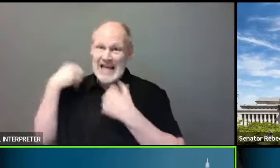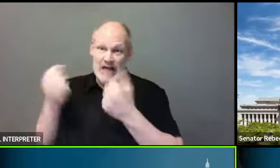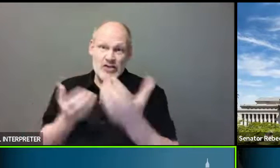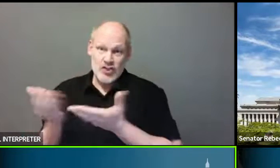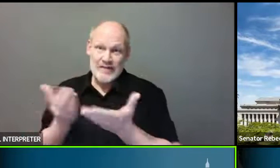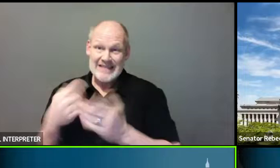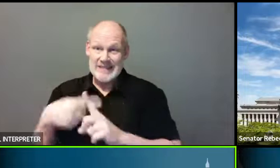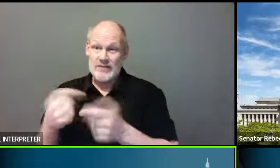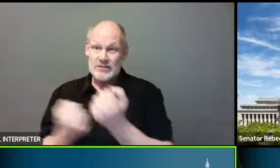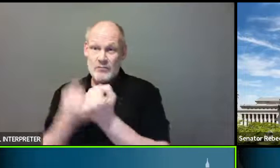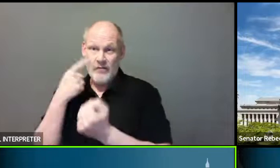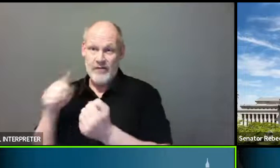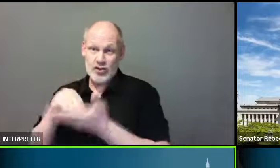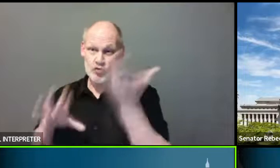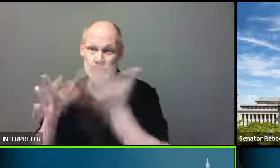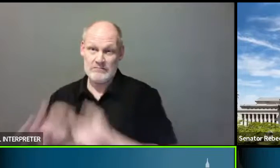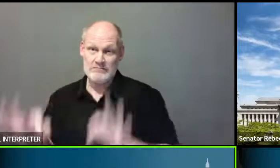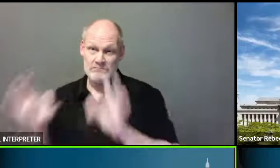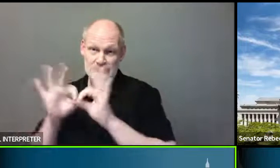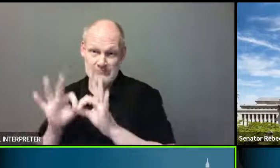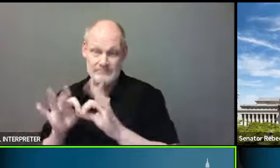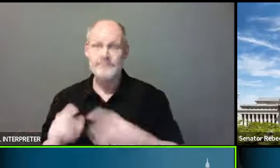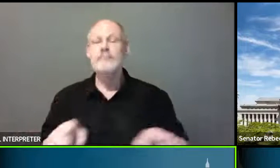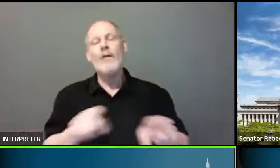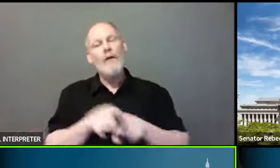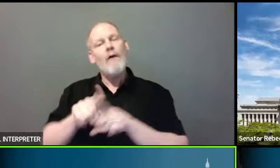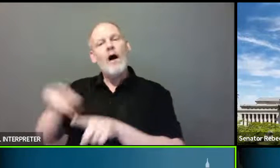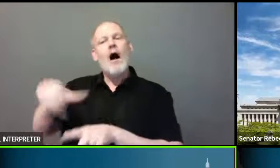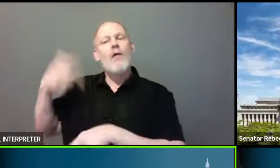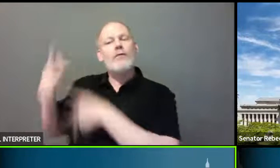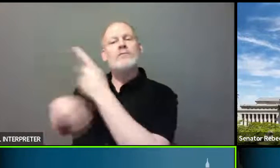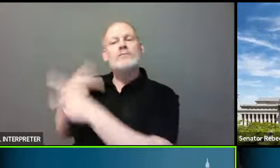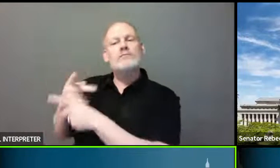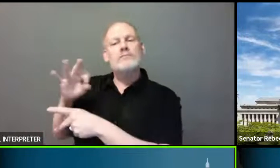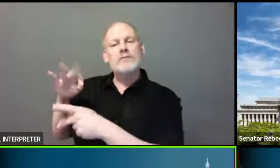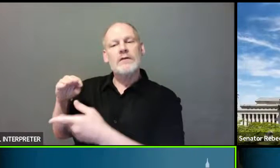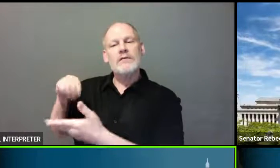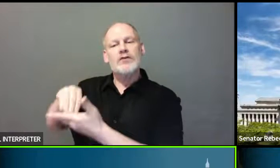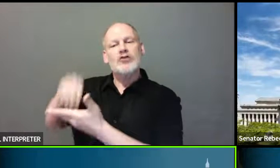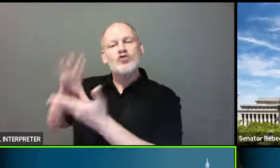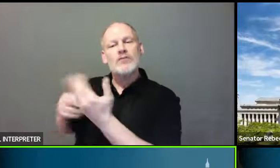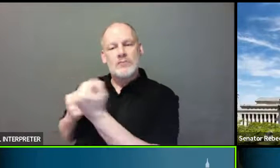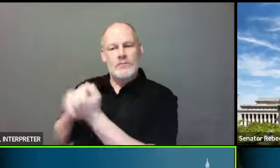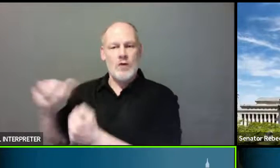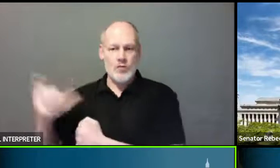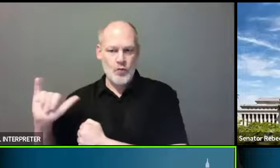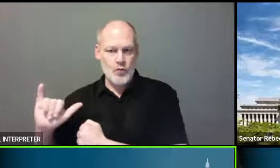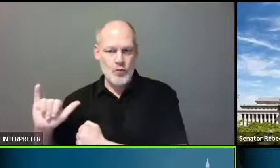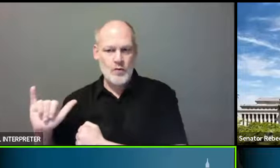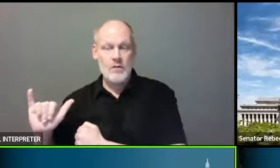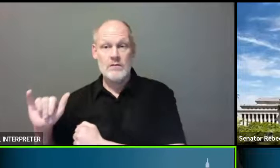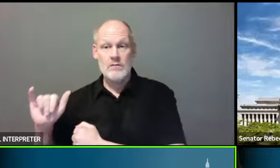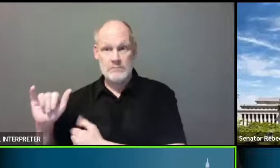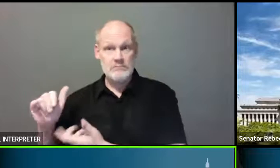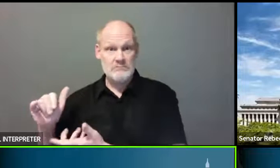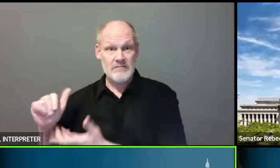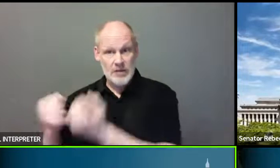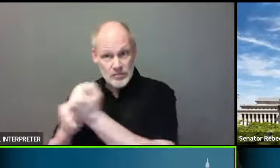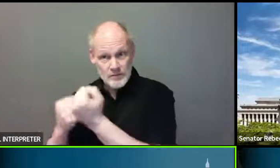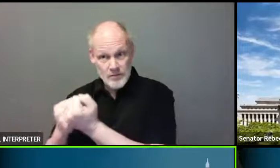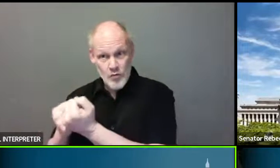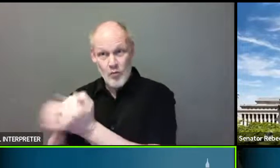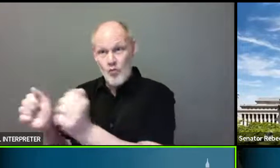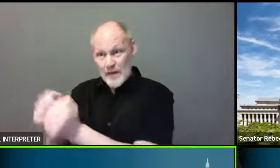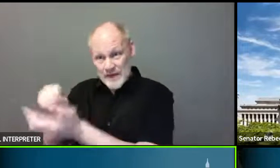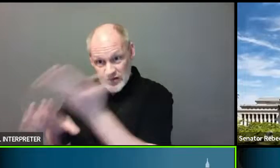our students, as well as other types of student supports, are going to be very important, because when the